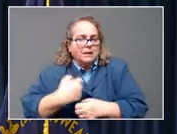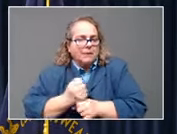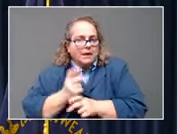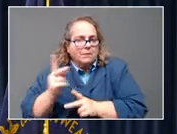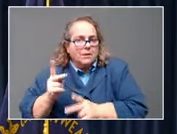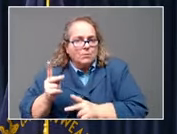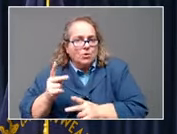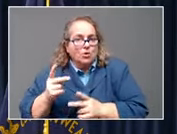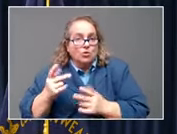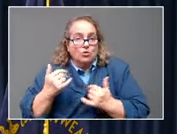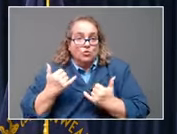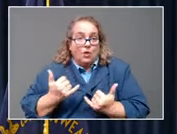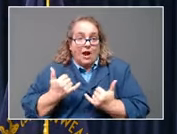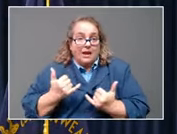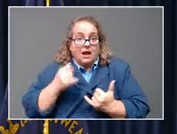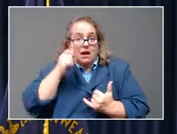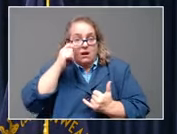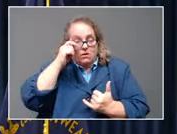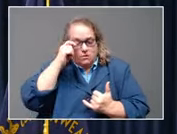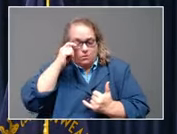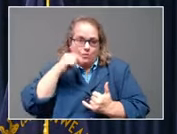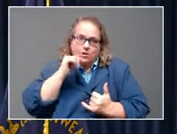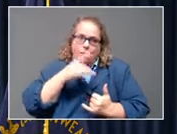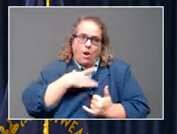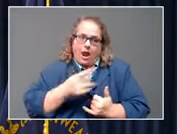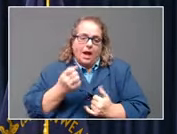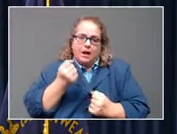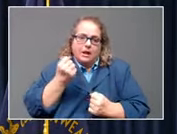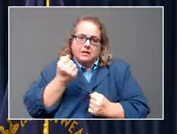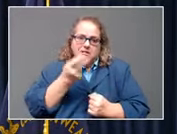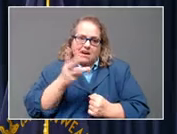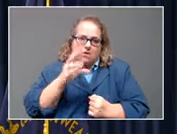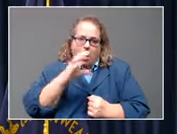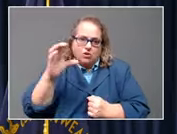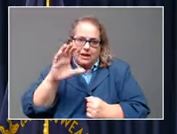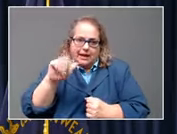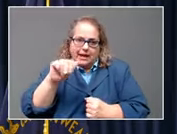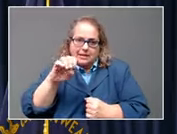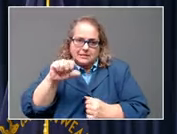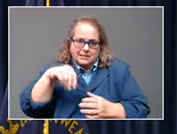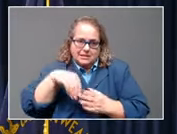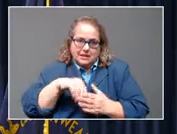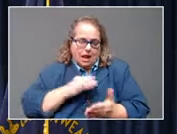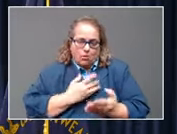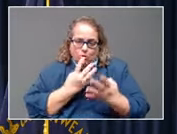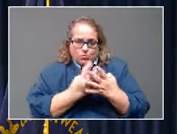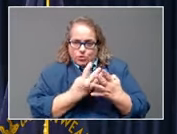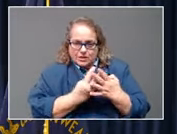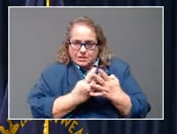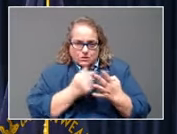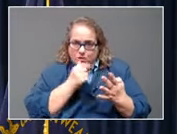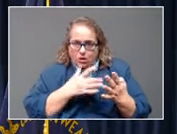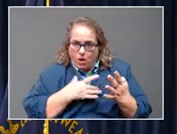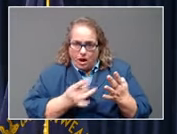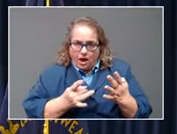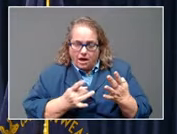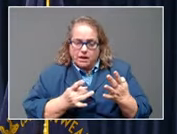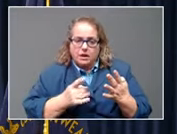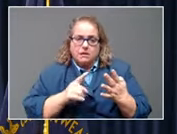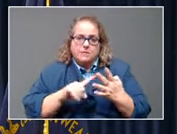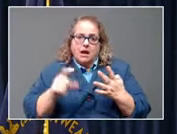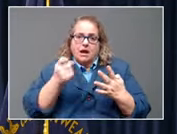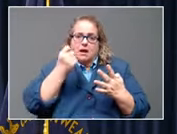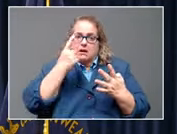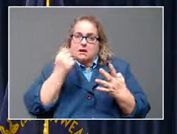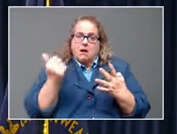now, while we don't like several hundred cases in our incarcerated Kentuckians and even